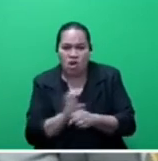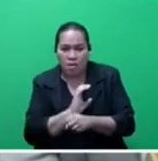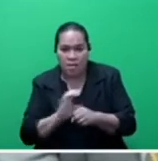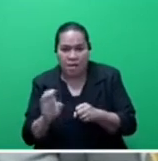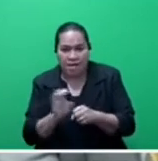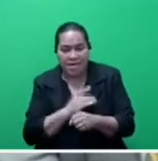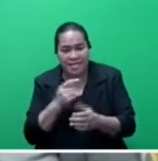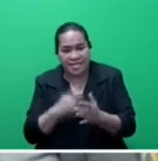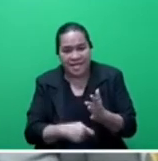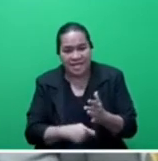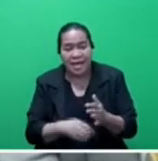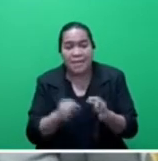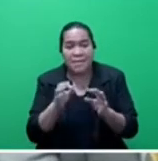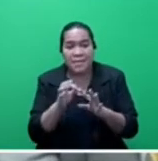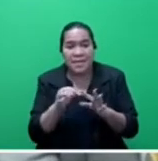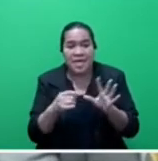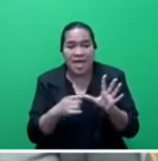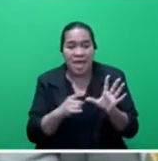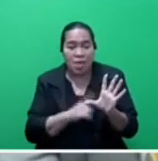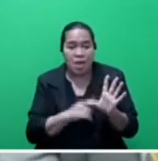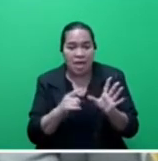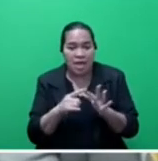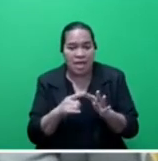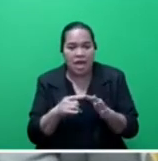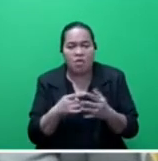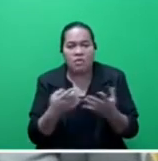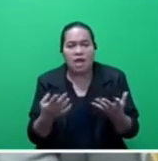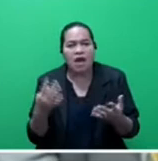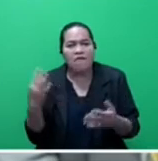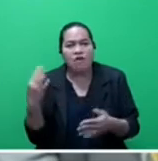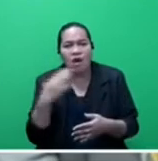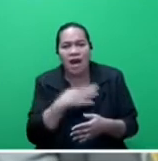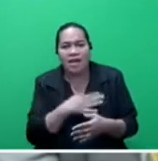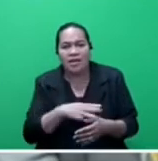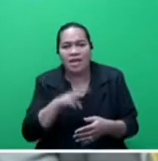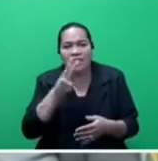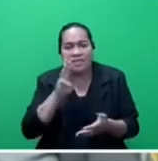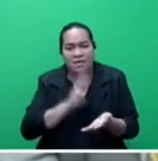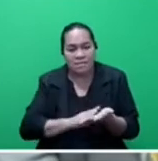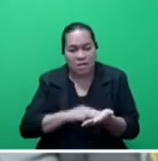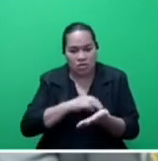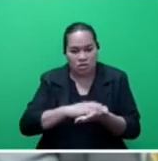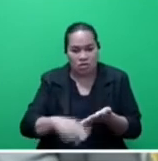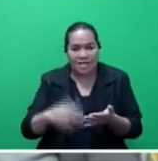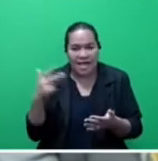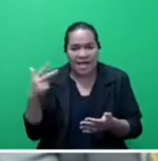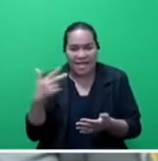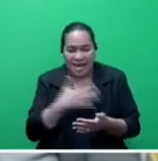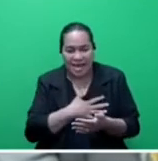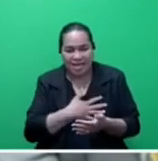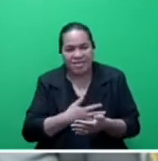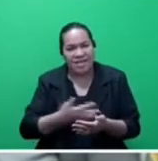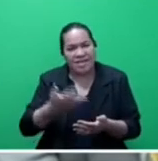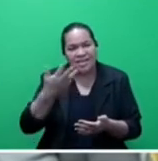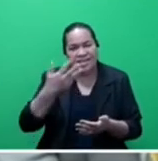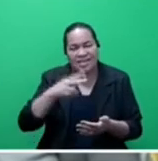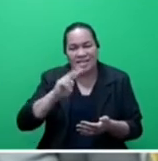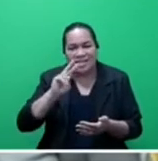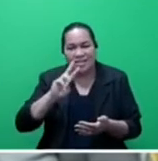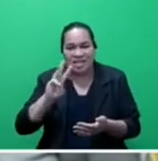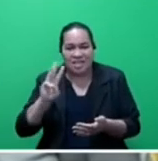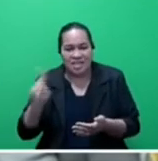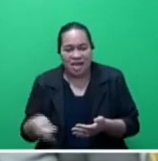with PAYE was $403,823,500 $1,900.